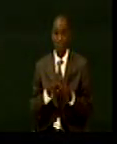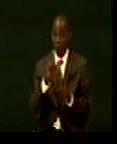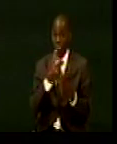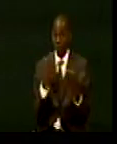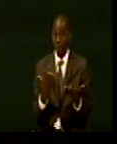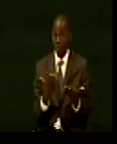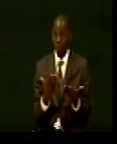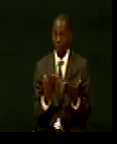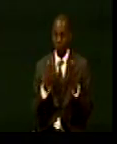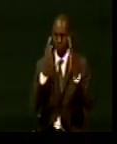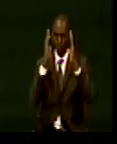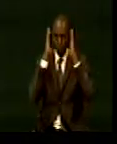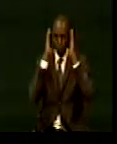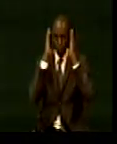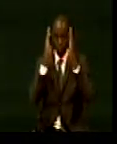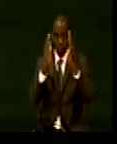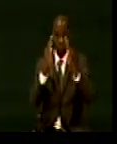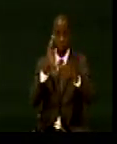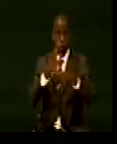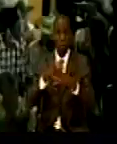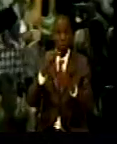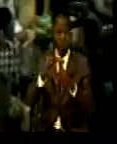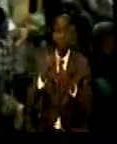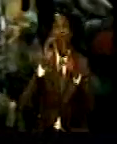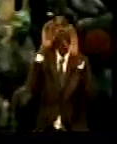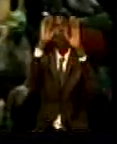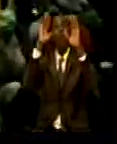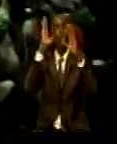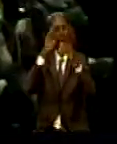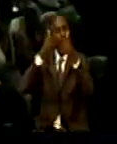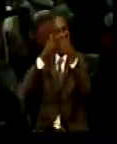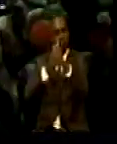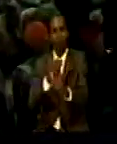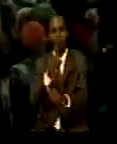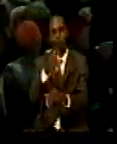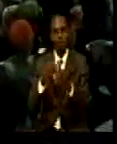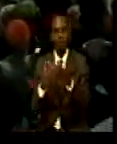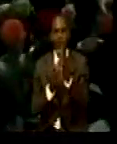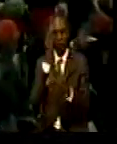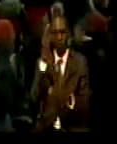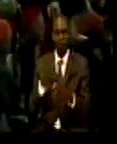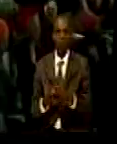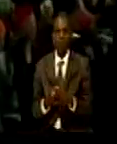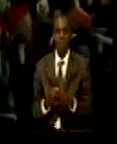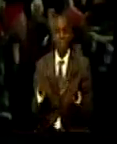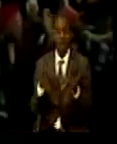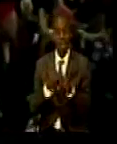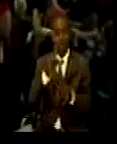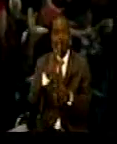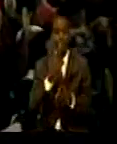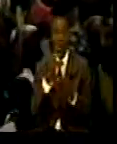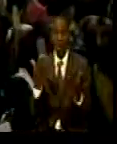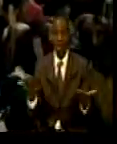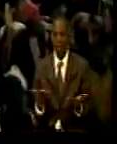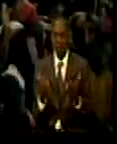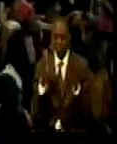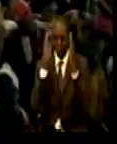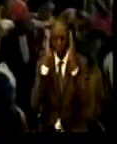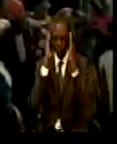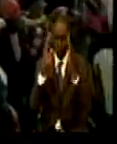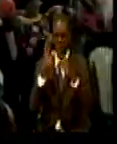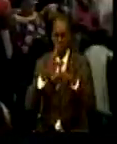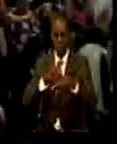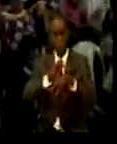word, the wonders will follow after you. As you are there paying attention to the message, miracle